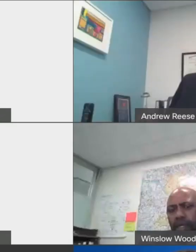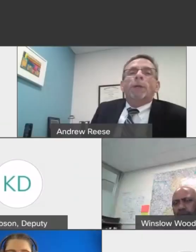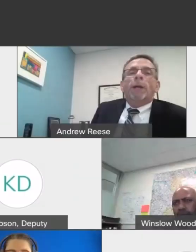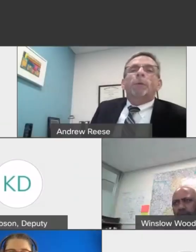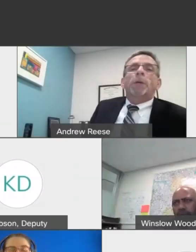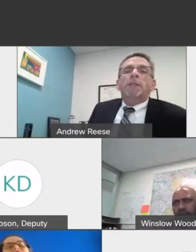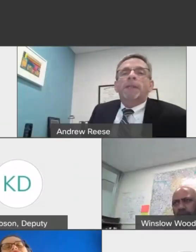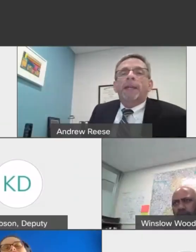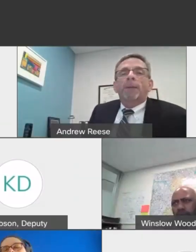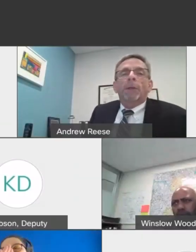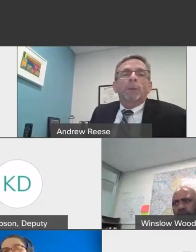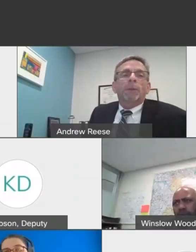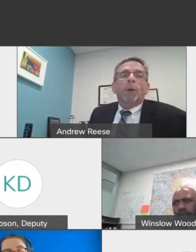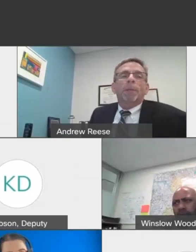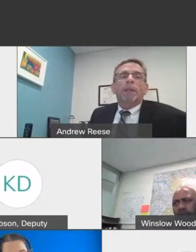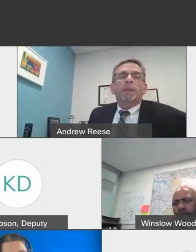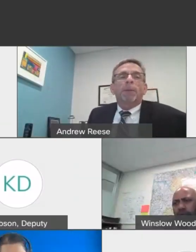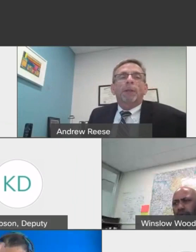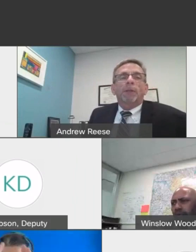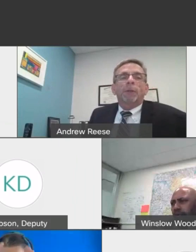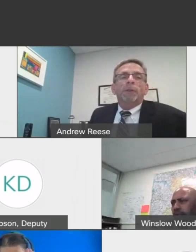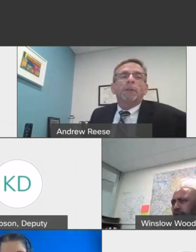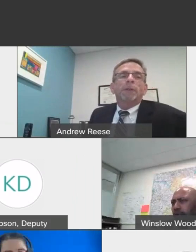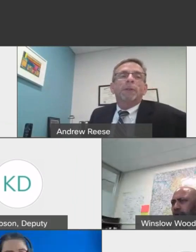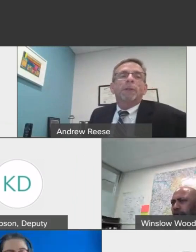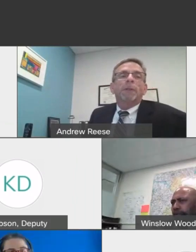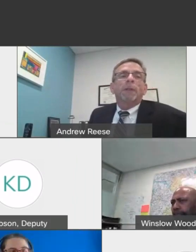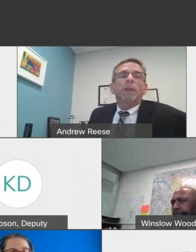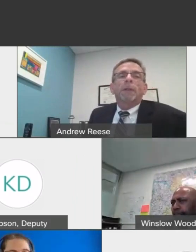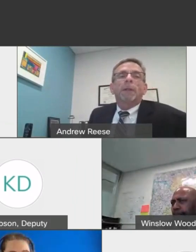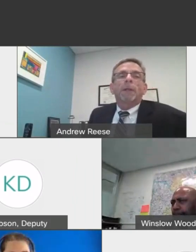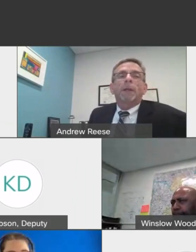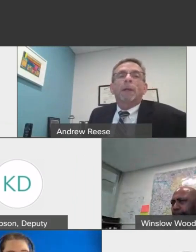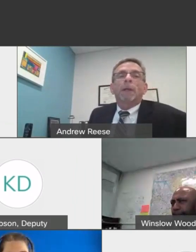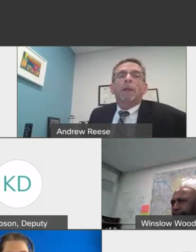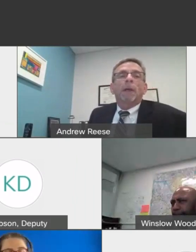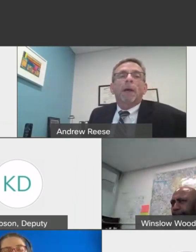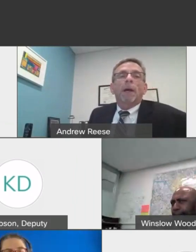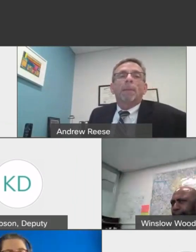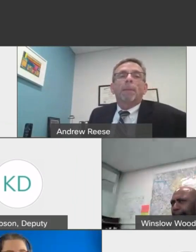Good afternoon, everyone. This is Andy Reese with Department on Disability Services.